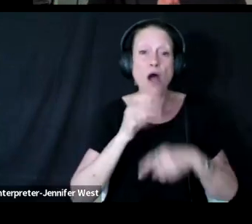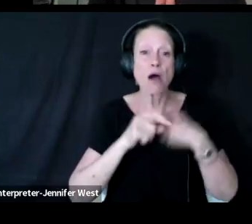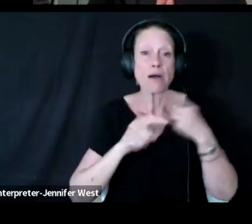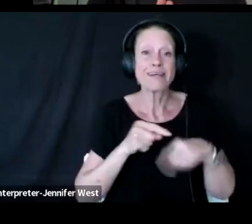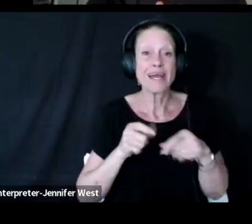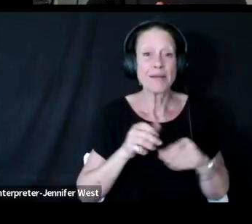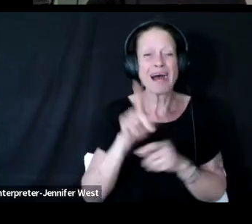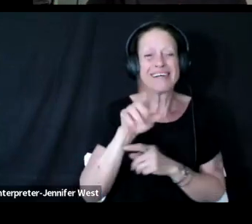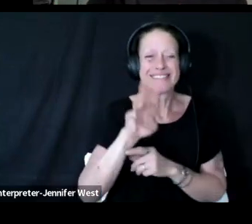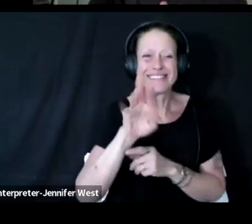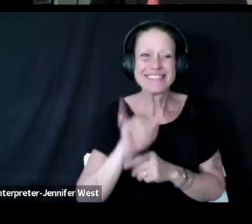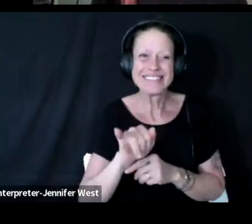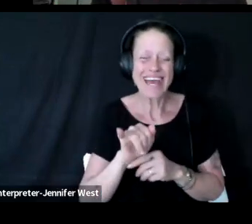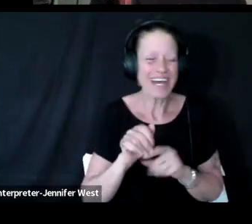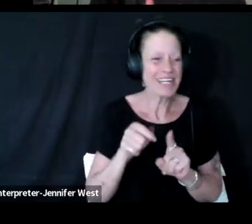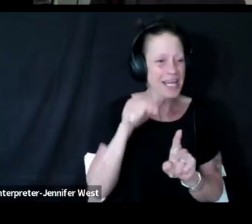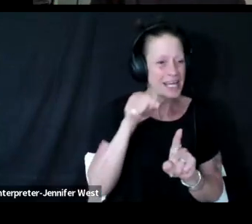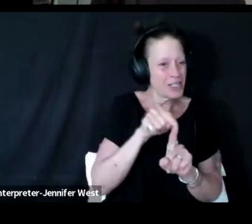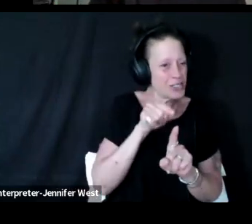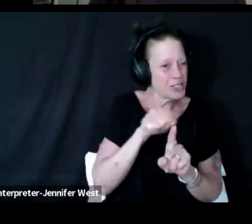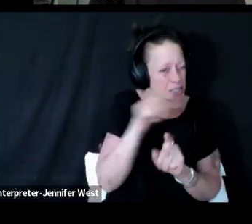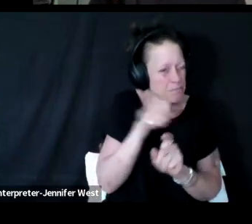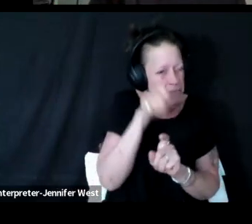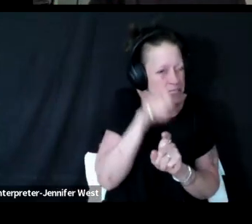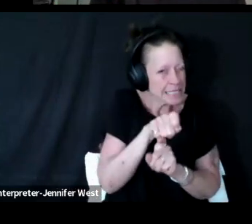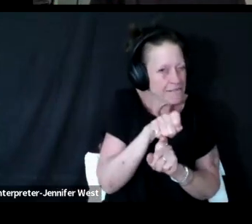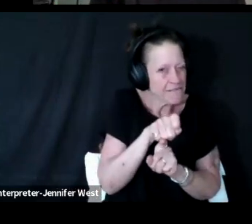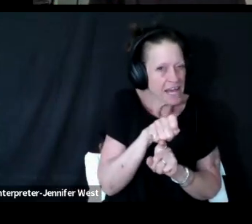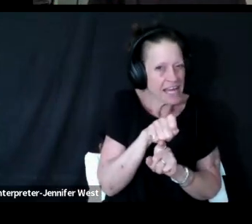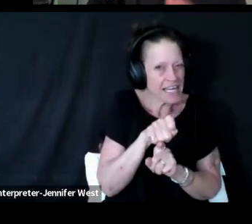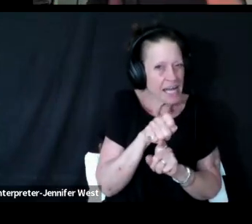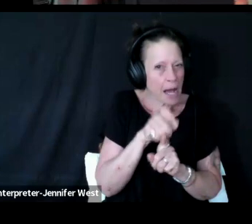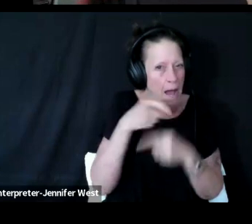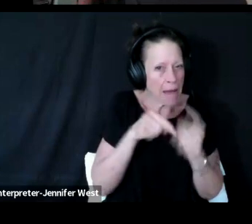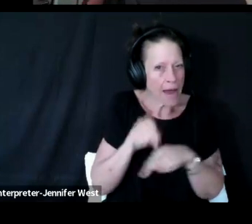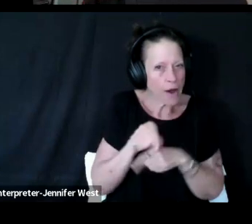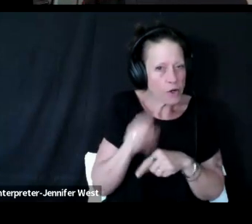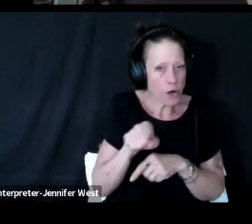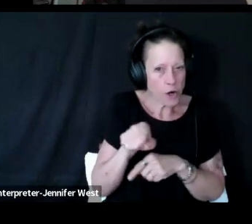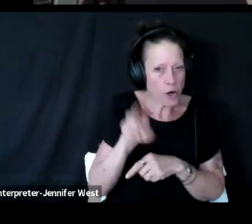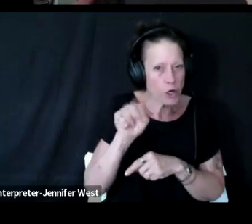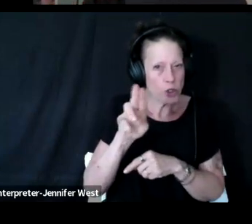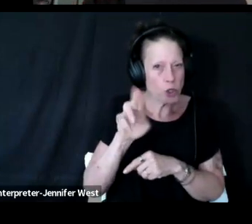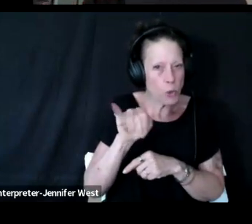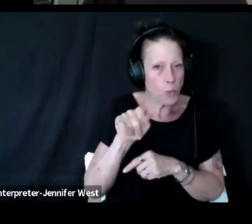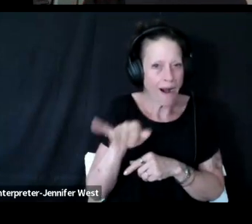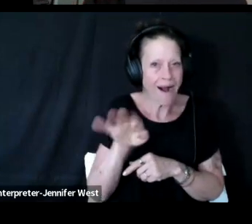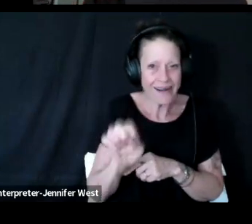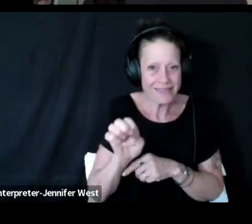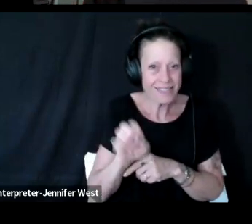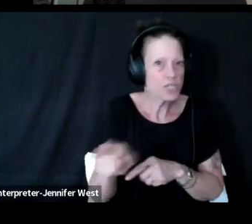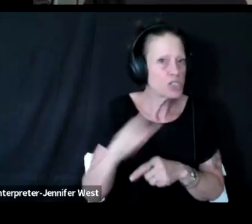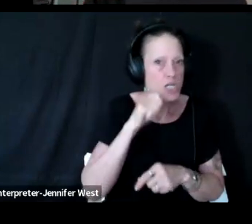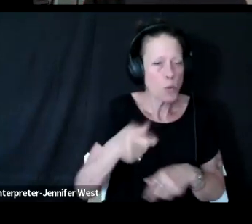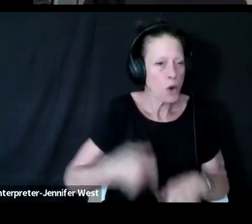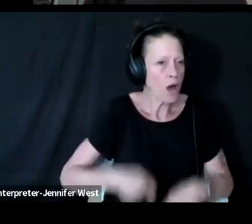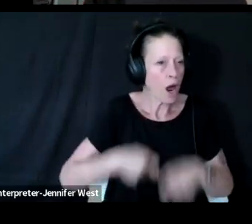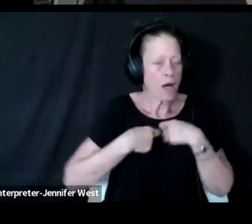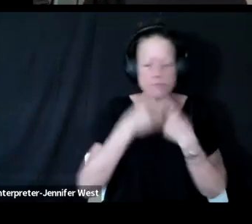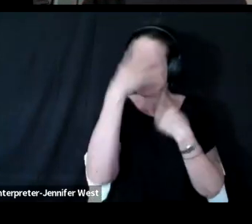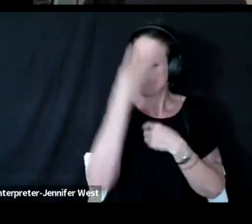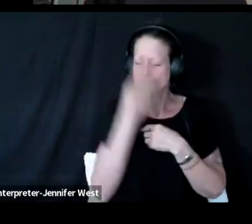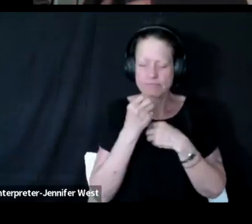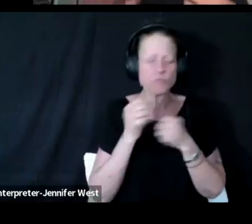Danny. One of them is Danny will not sleep without that pink blanket. Here's an example of how powerful using video can